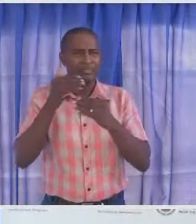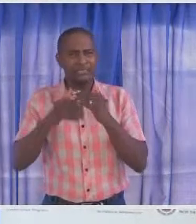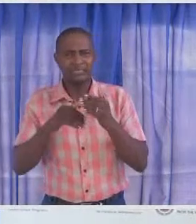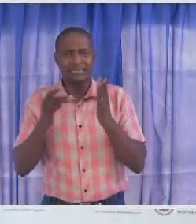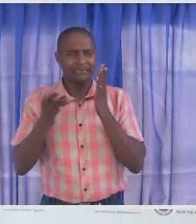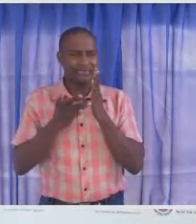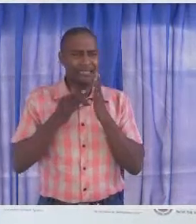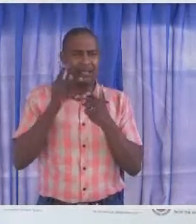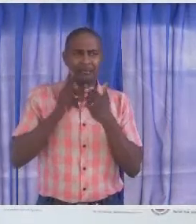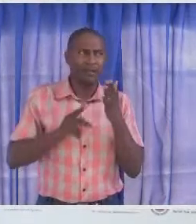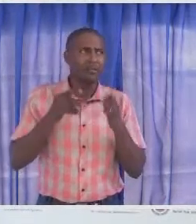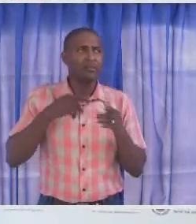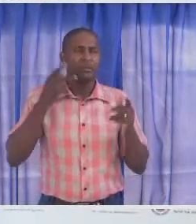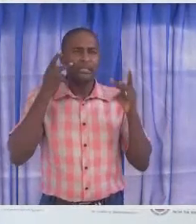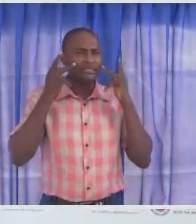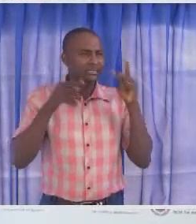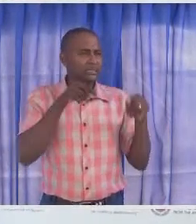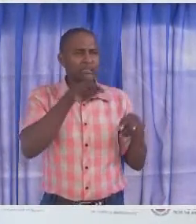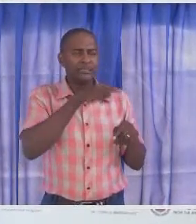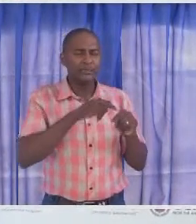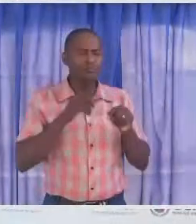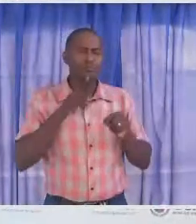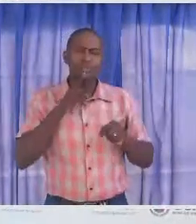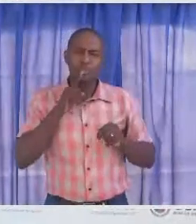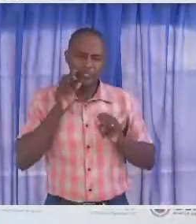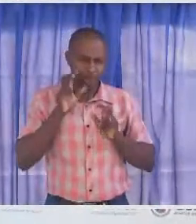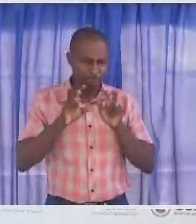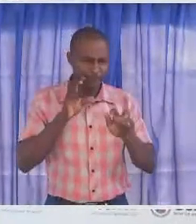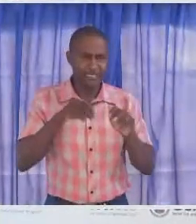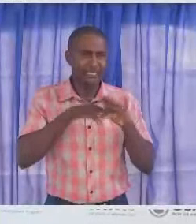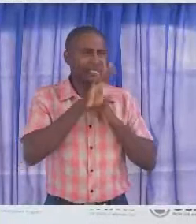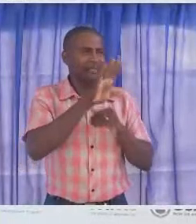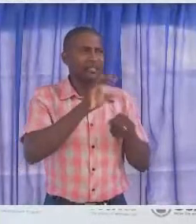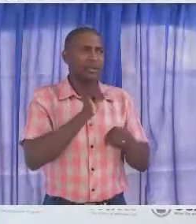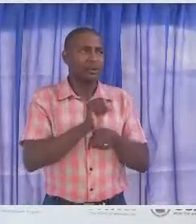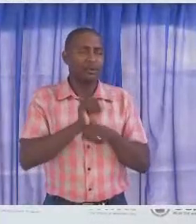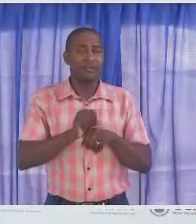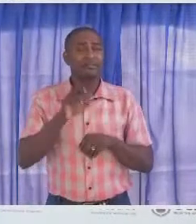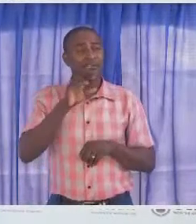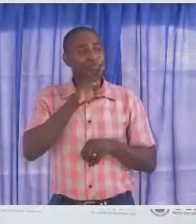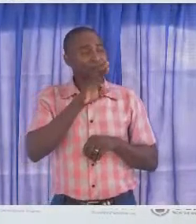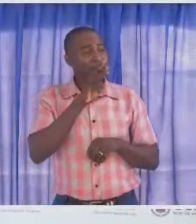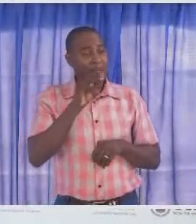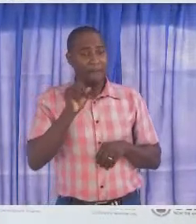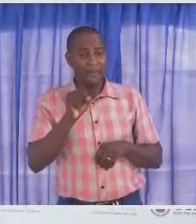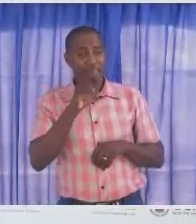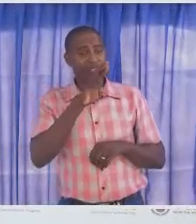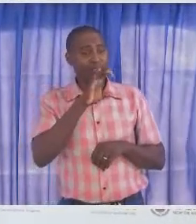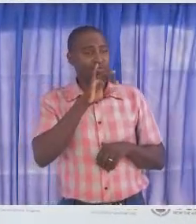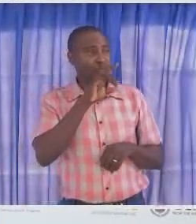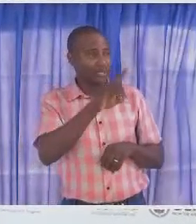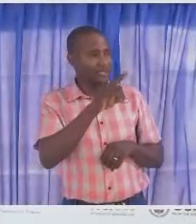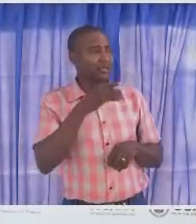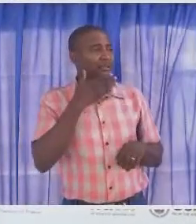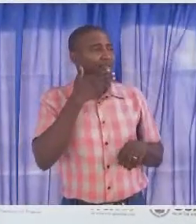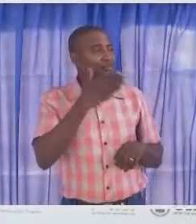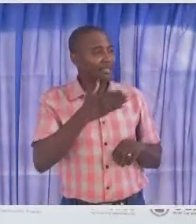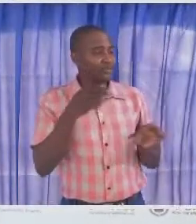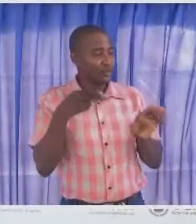we see them very invested in their careers. So Mrs. Reed, thank you so much for joining us. Thank you so much for hosting